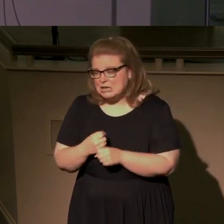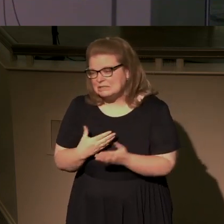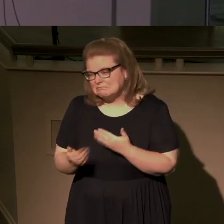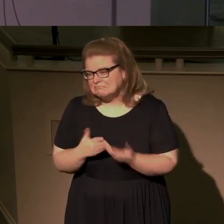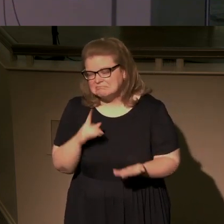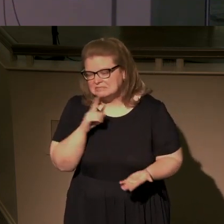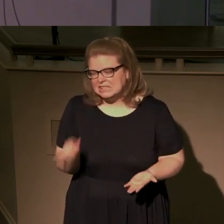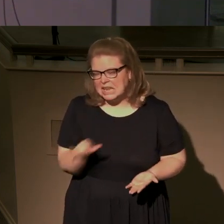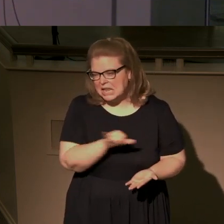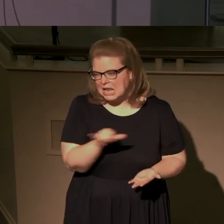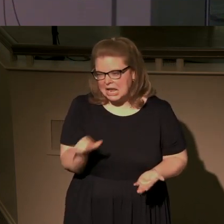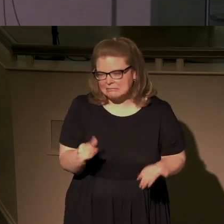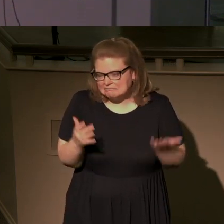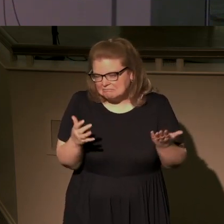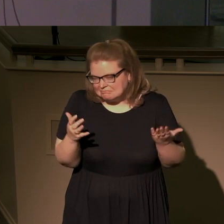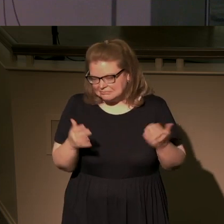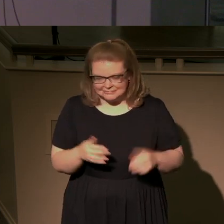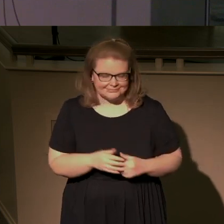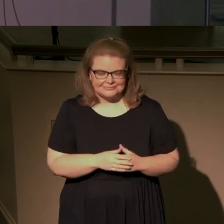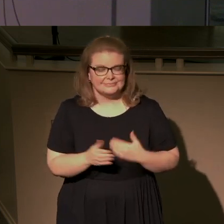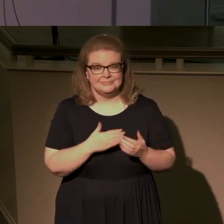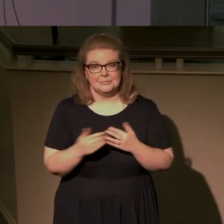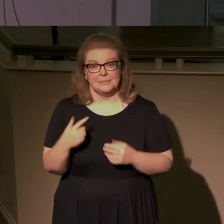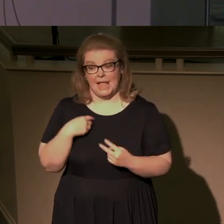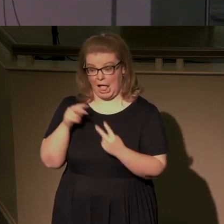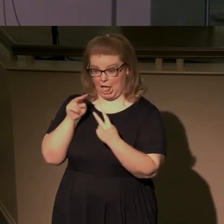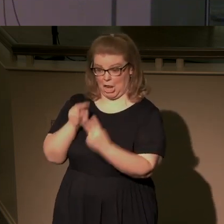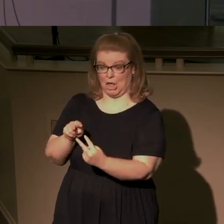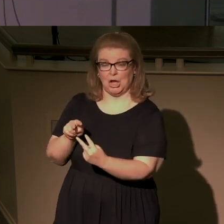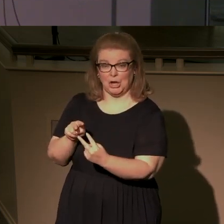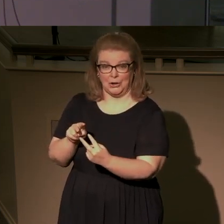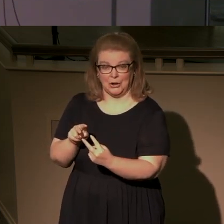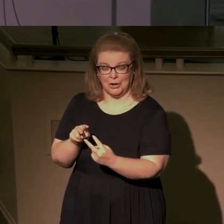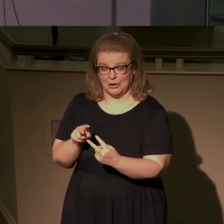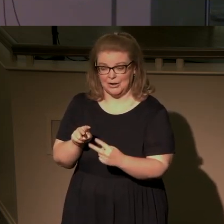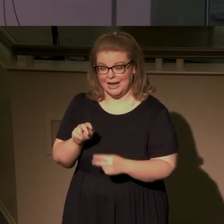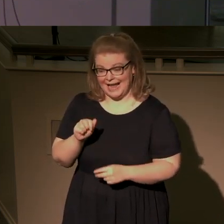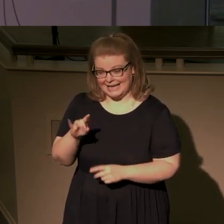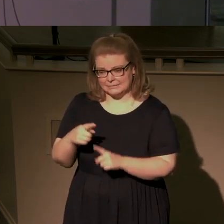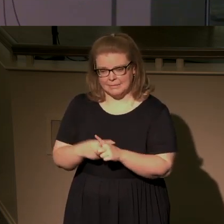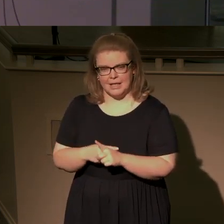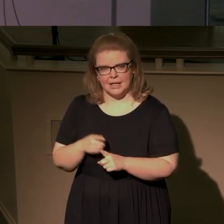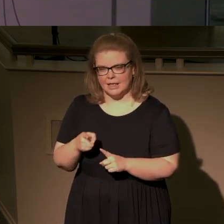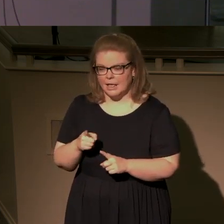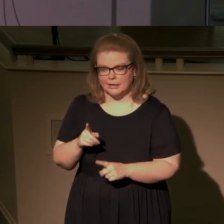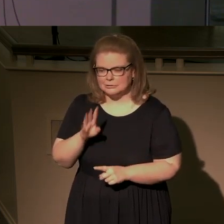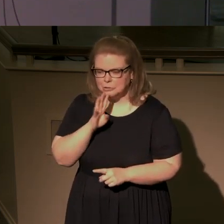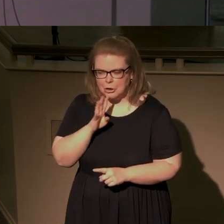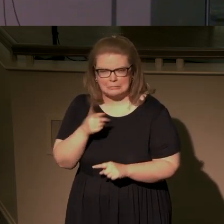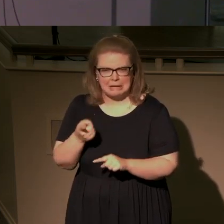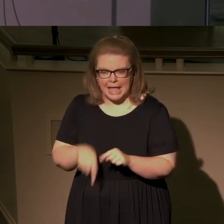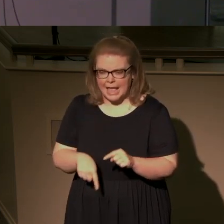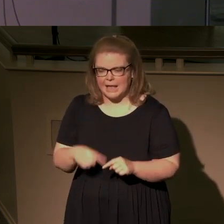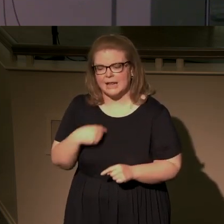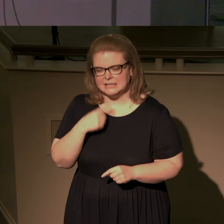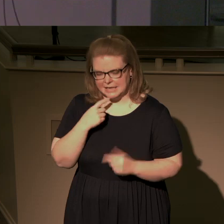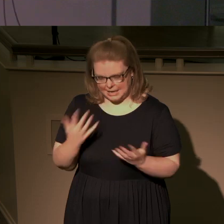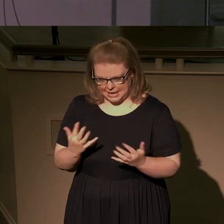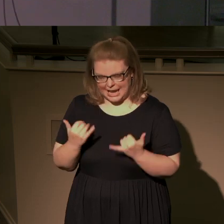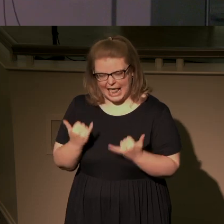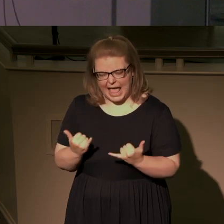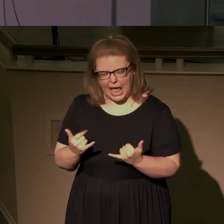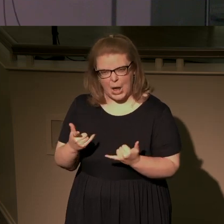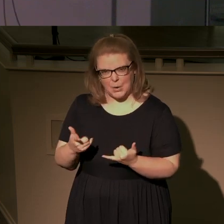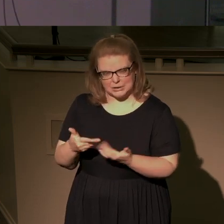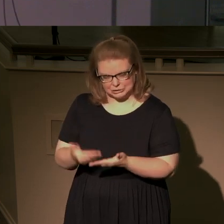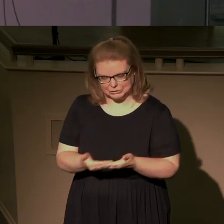18-month-old child. And I looked in their eyes, and they didn't have many words. And I said, now,